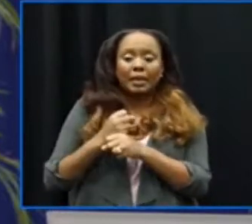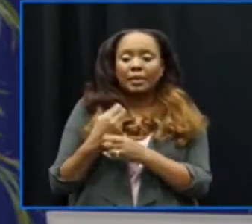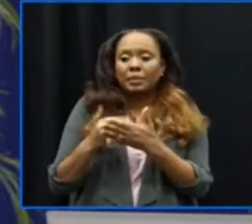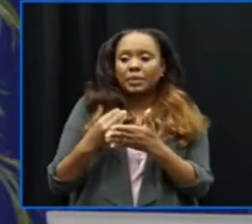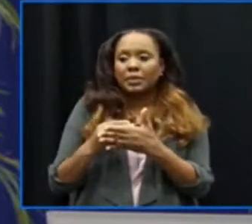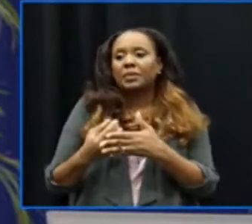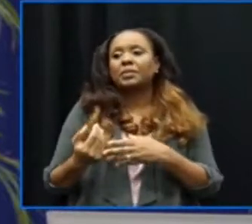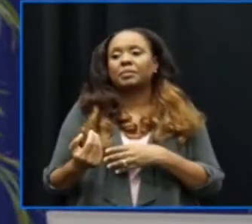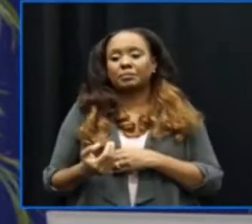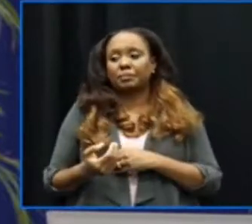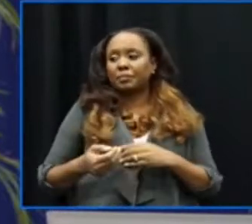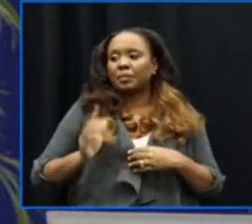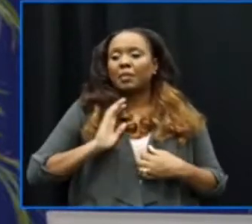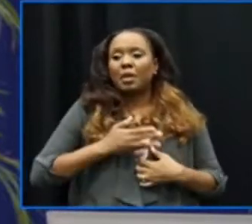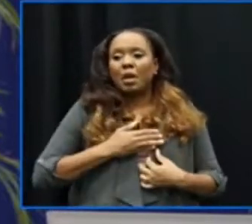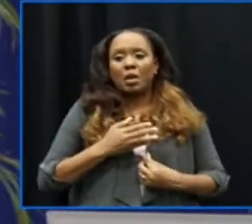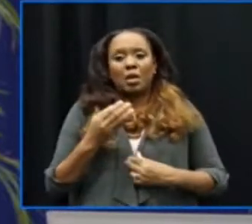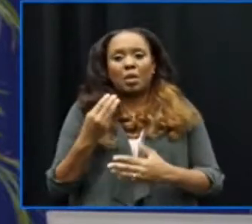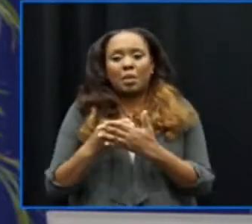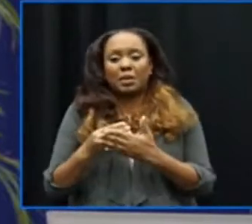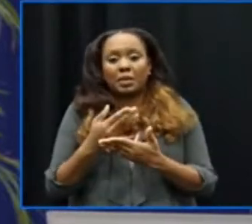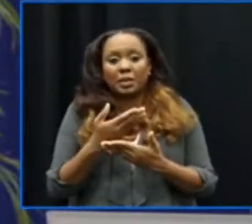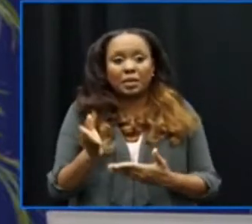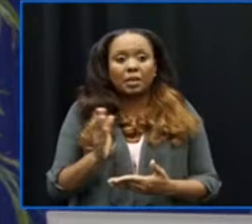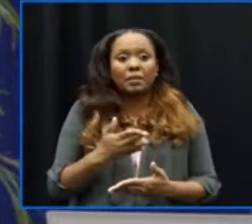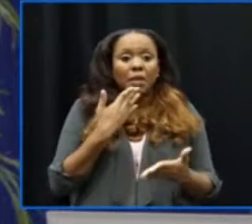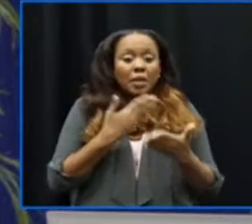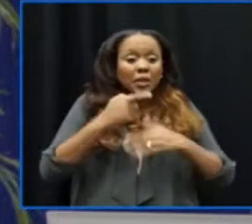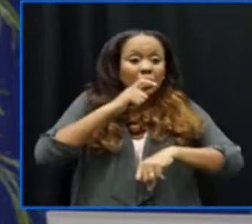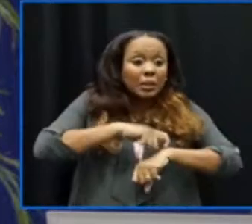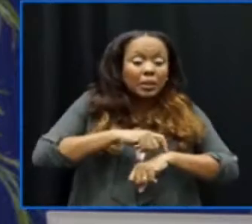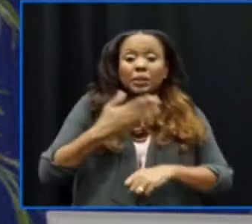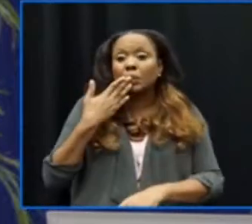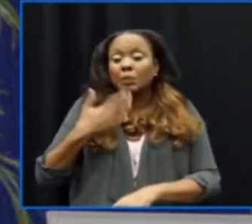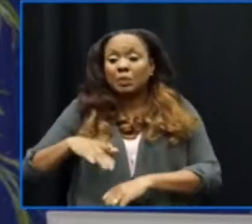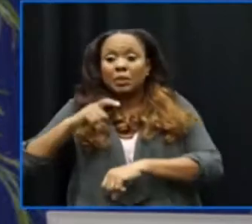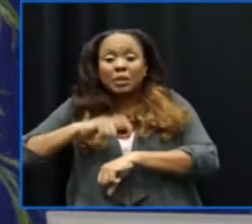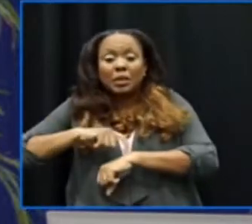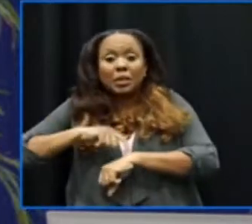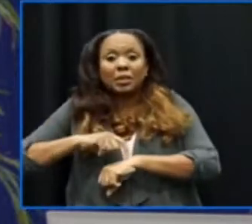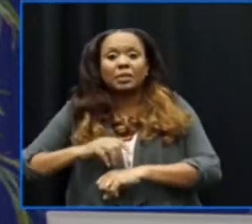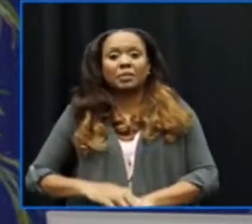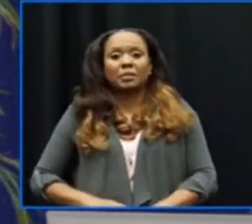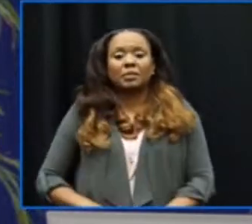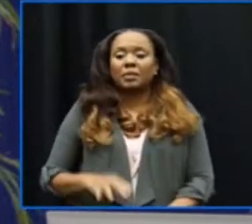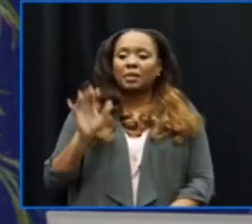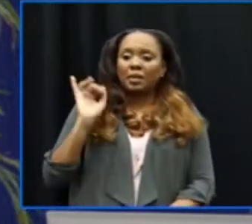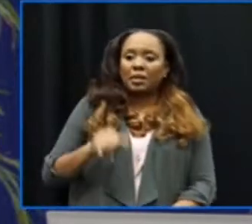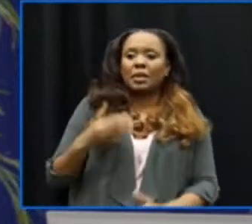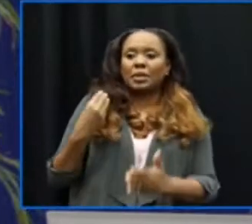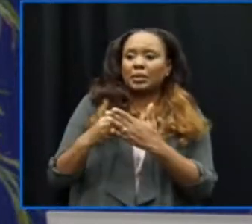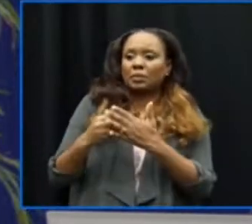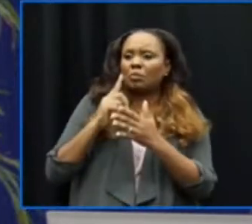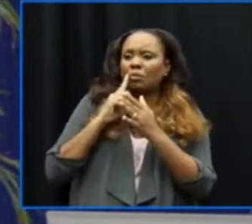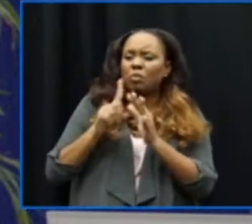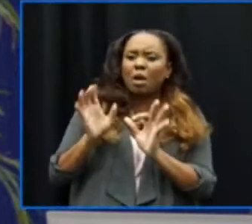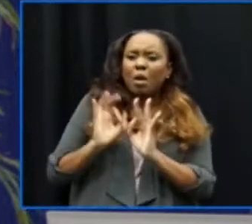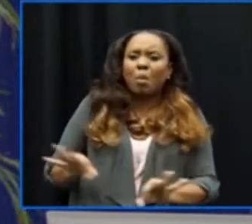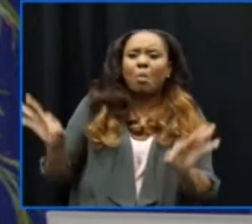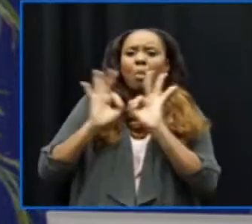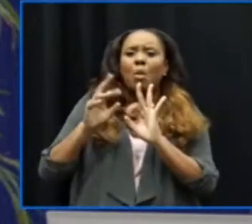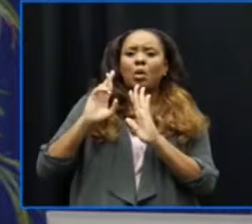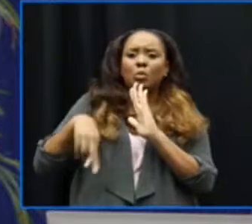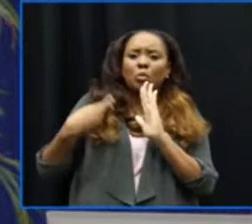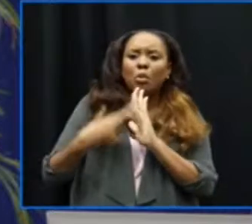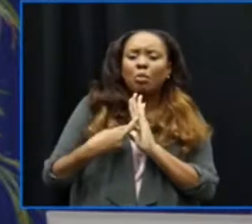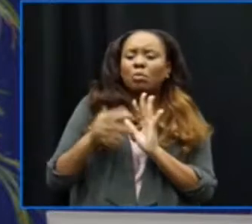good times or bad times. And we've just gone through some pretty bad times. And the fund played an important role there in helping